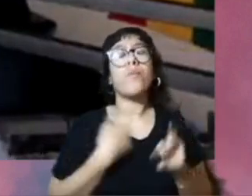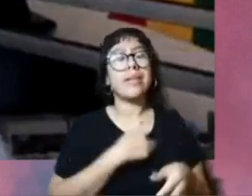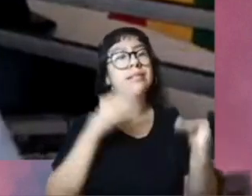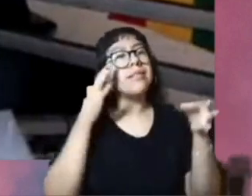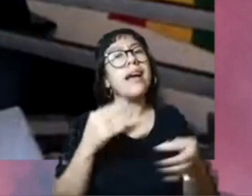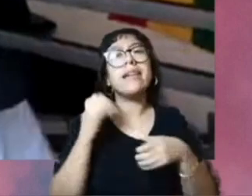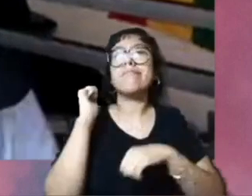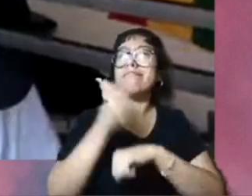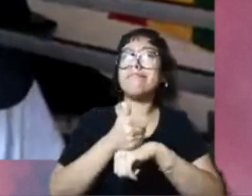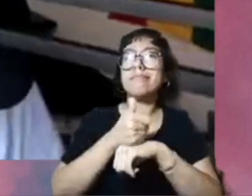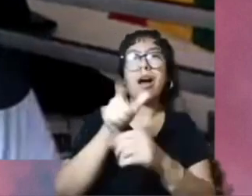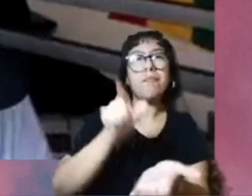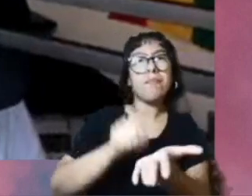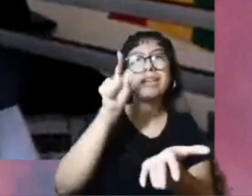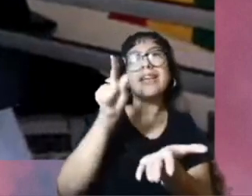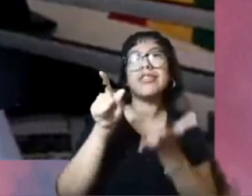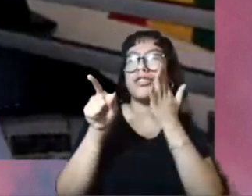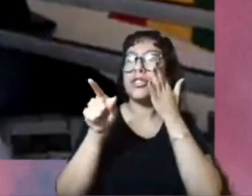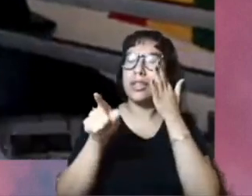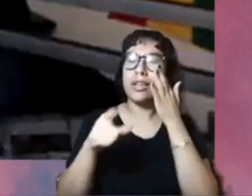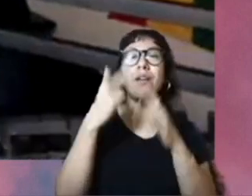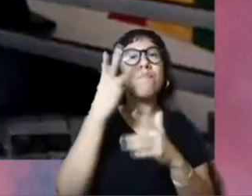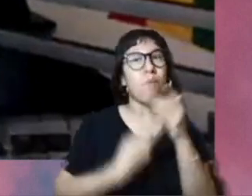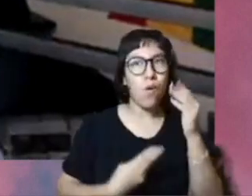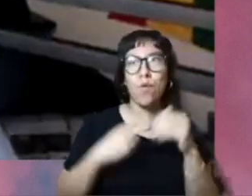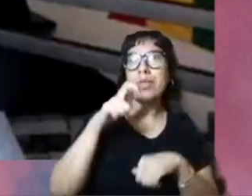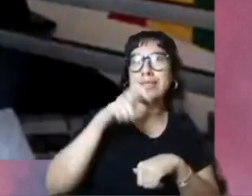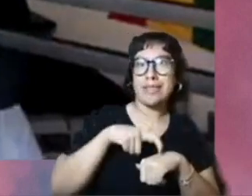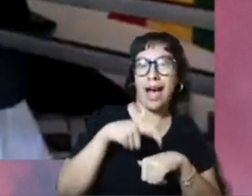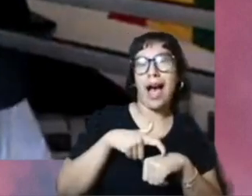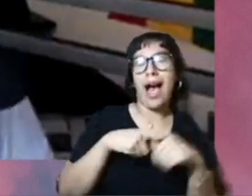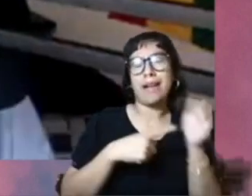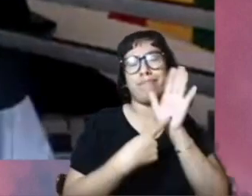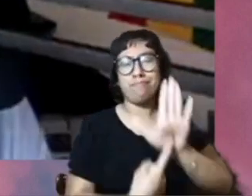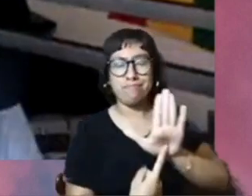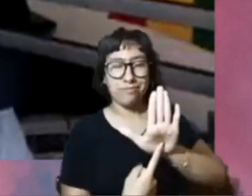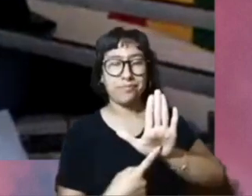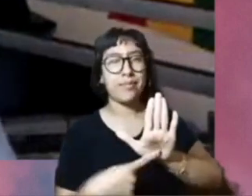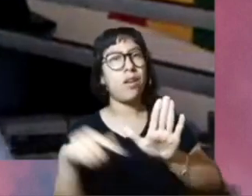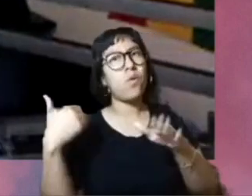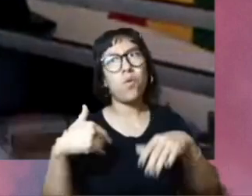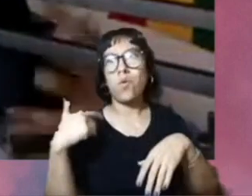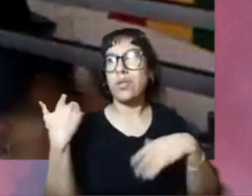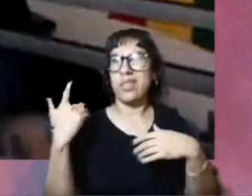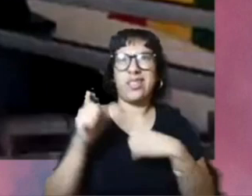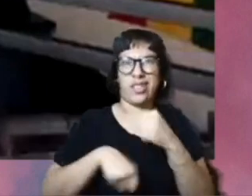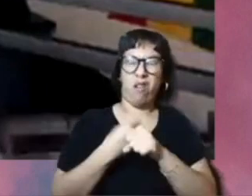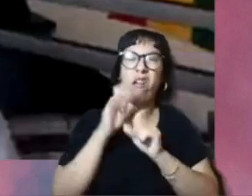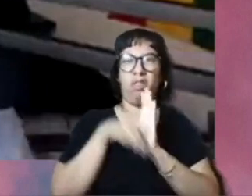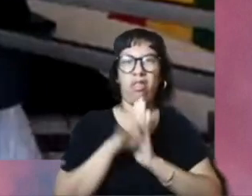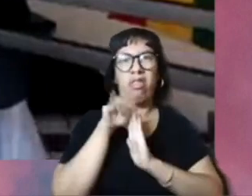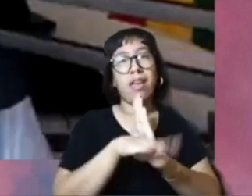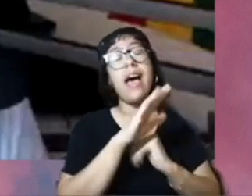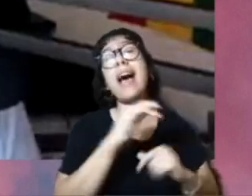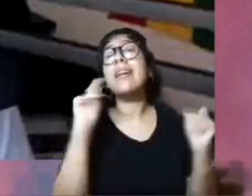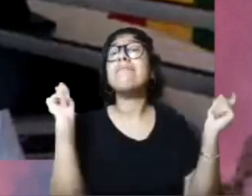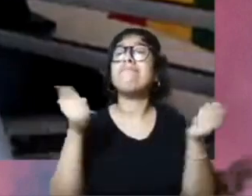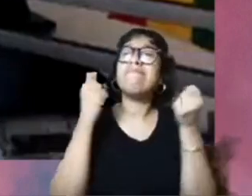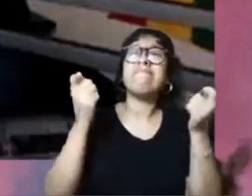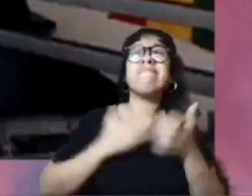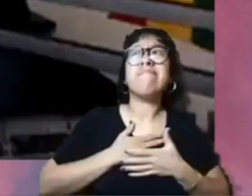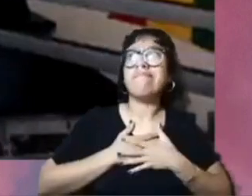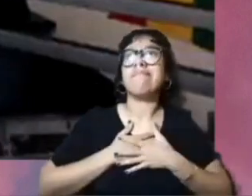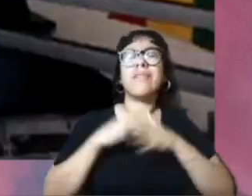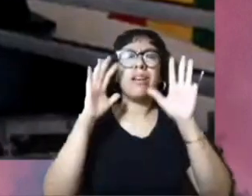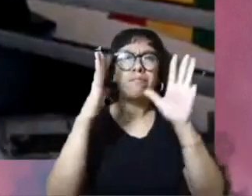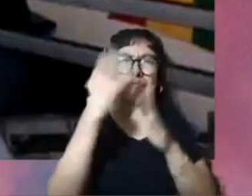create a publication that could serve as both a time capsule for this roller coaster of a year and as a celebration of just the incredible talent